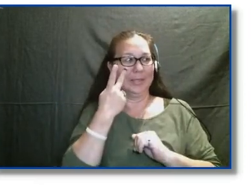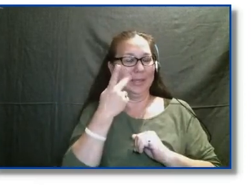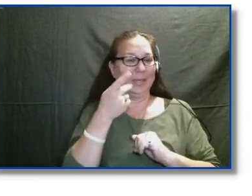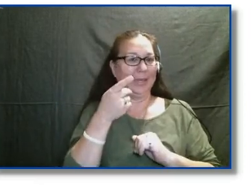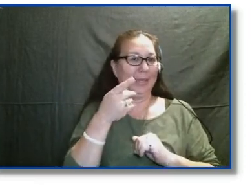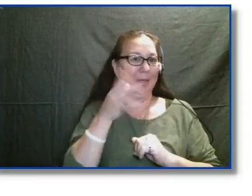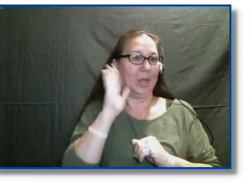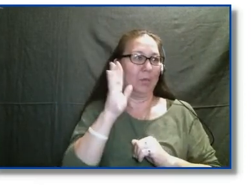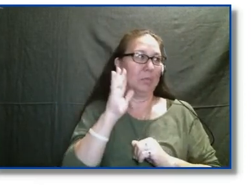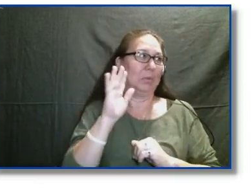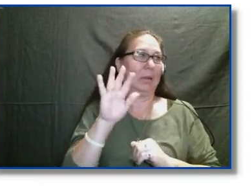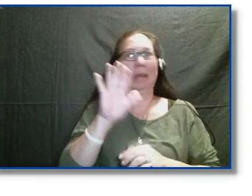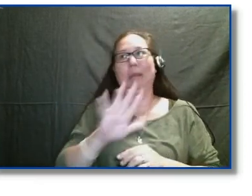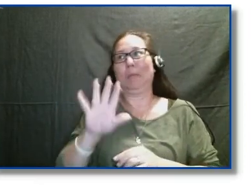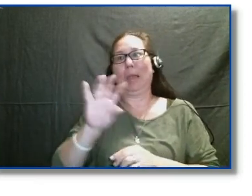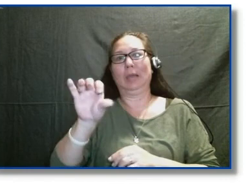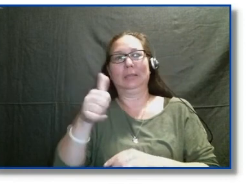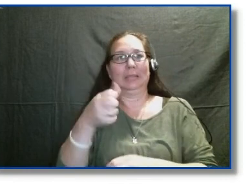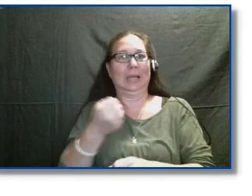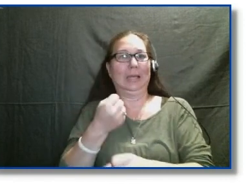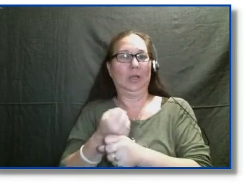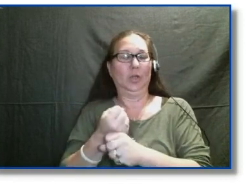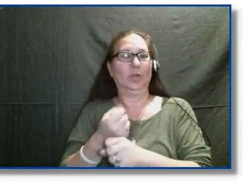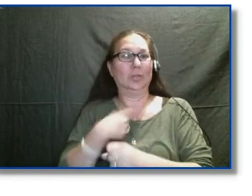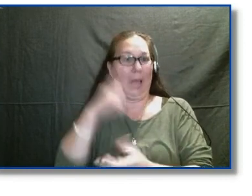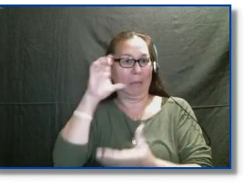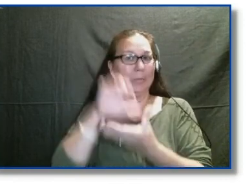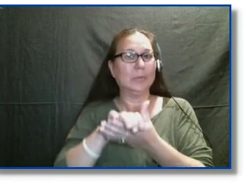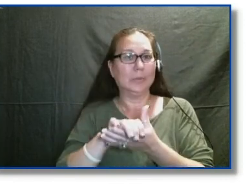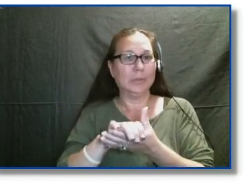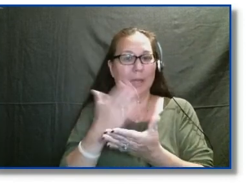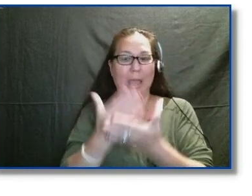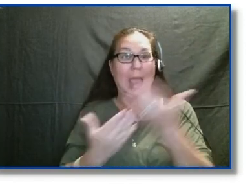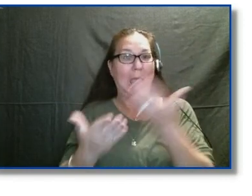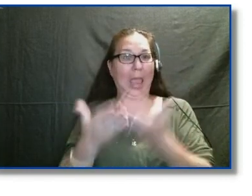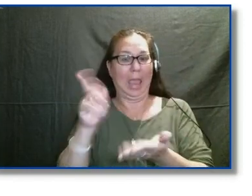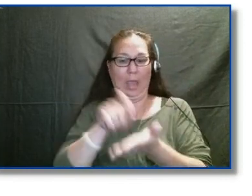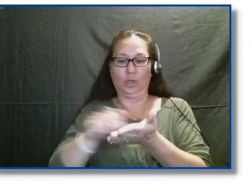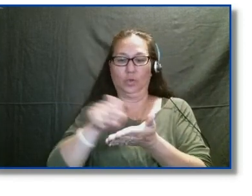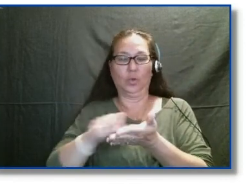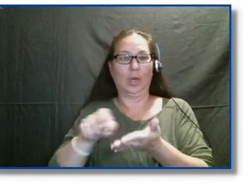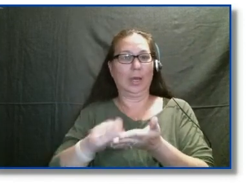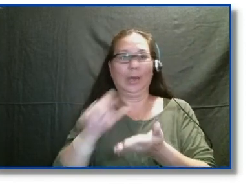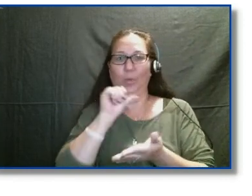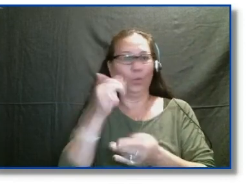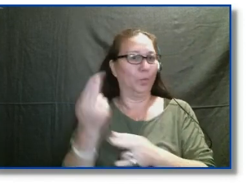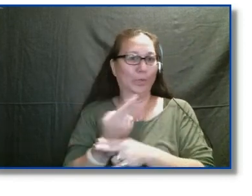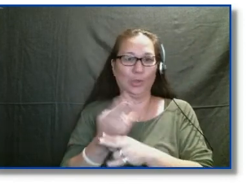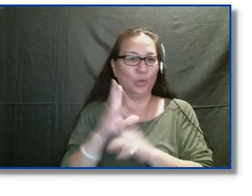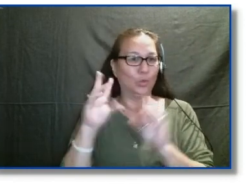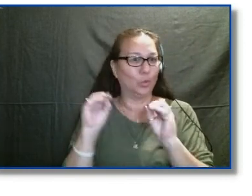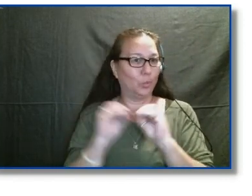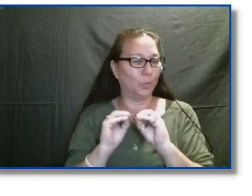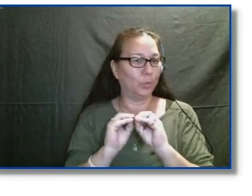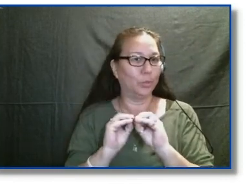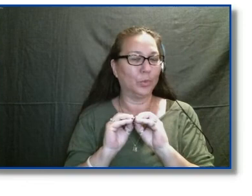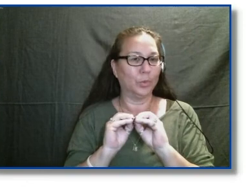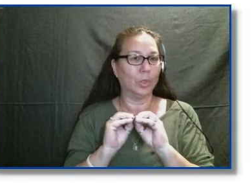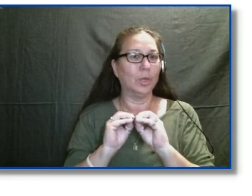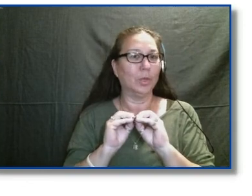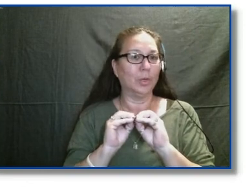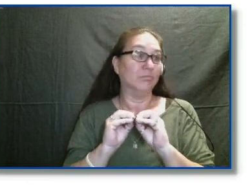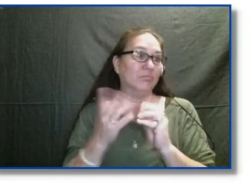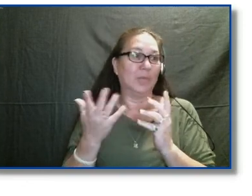10 years, I believe, the handwriting will no longer be in use, and they will just be